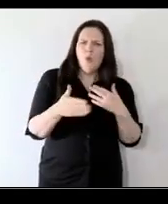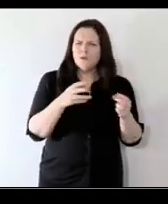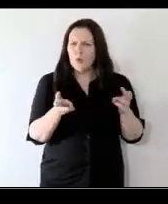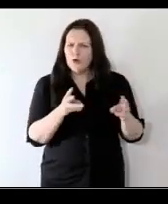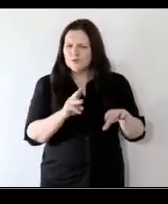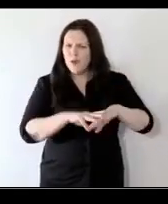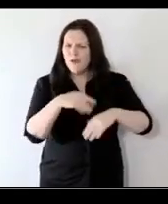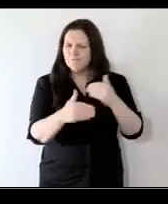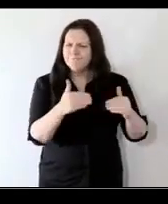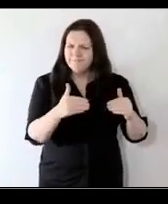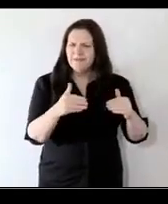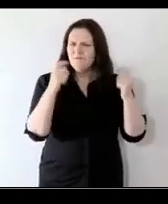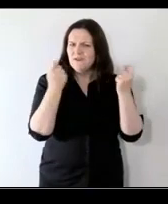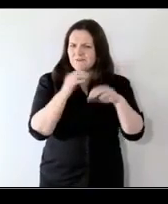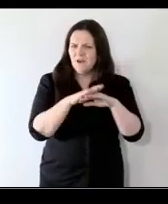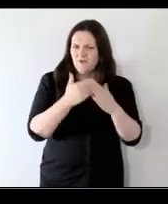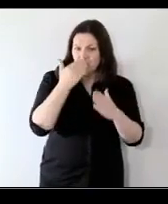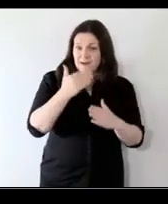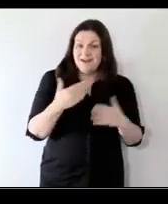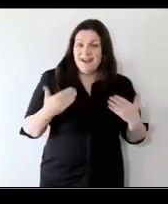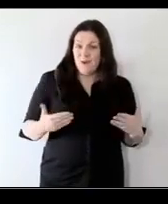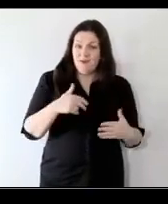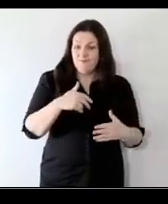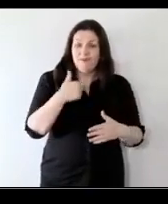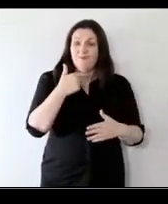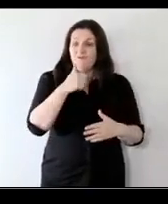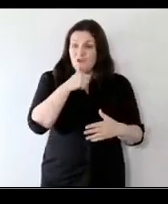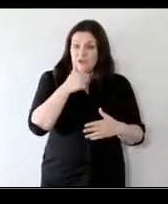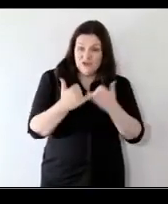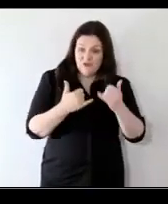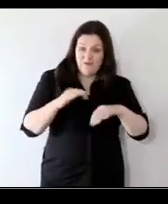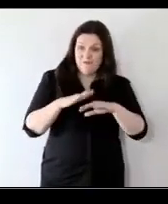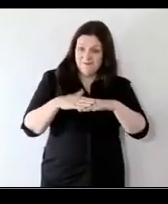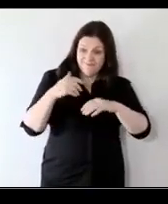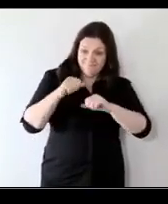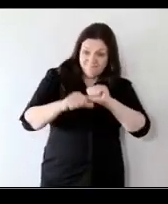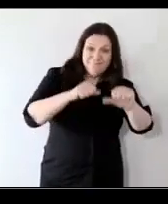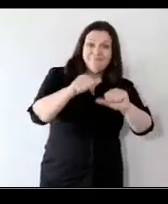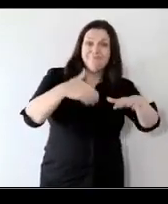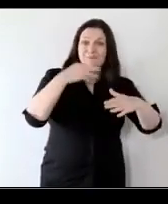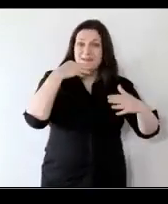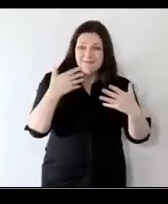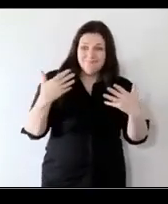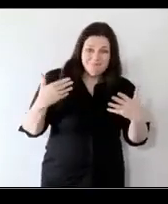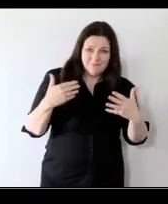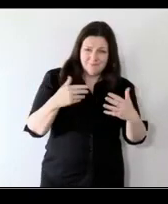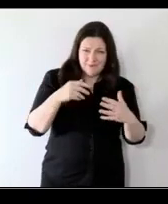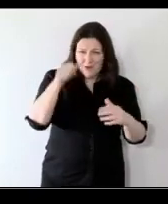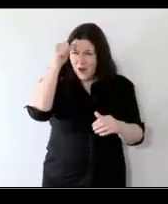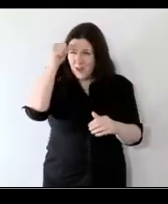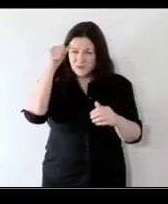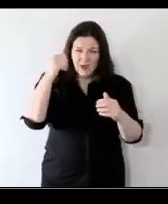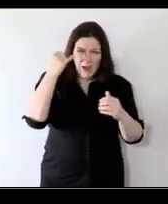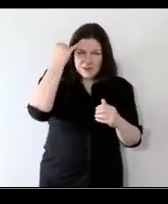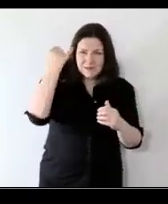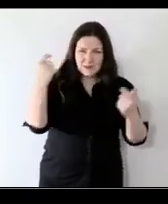This is now the second year of the series which is all about sharing knowledge and ideas, discussing best practices in the area of